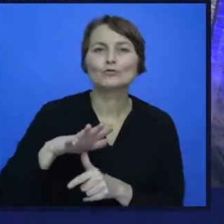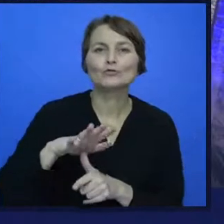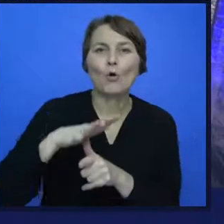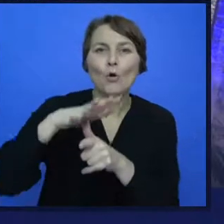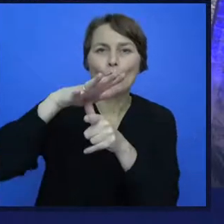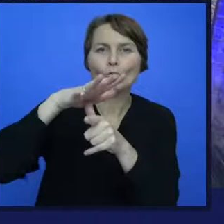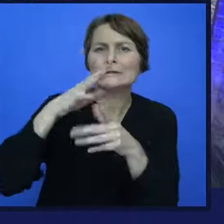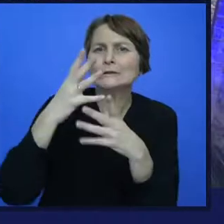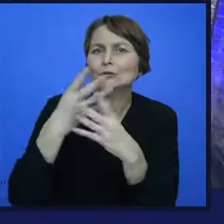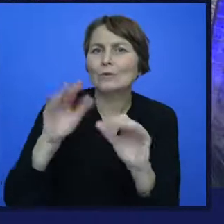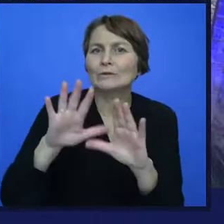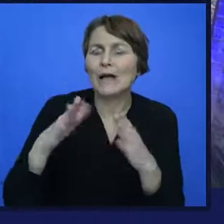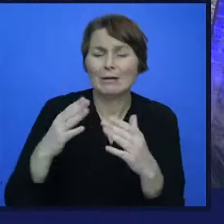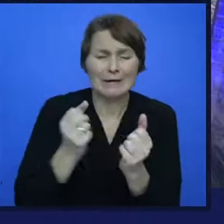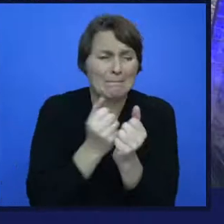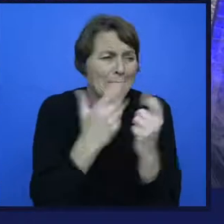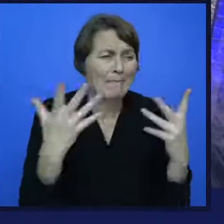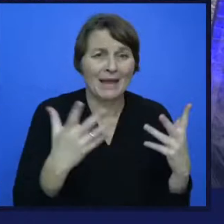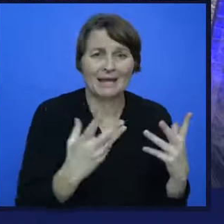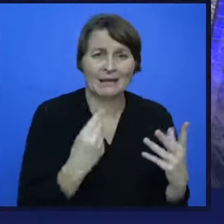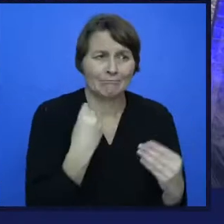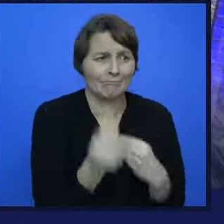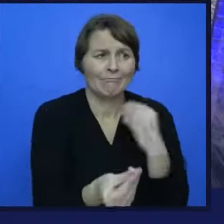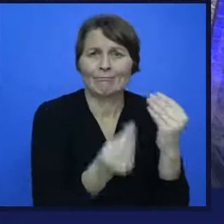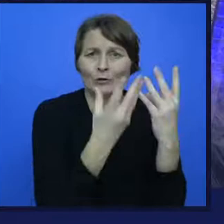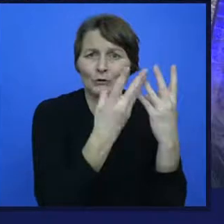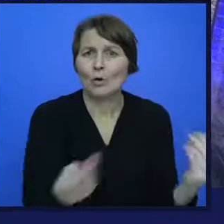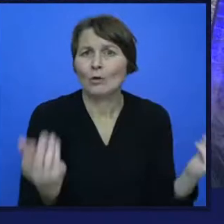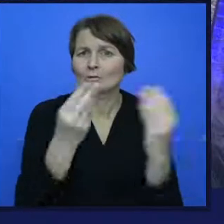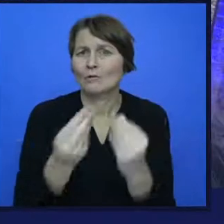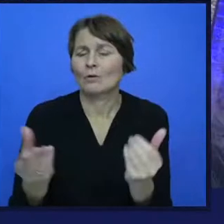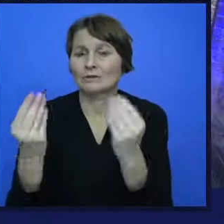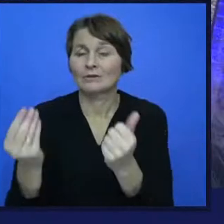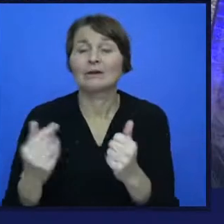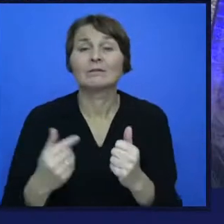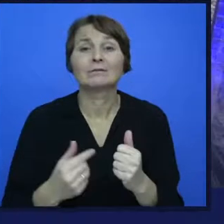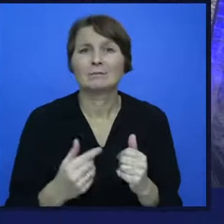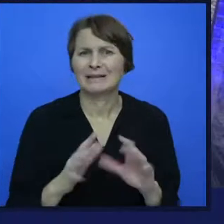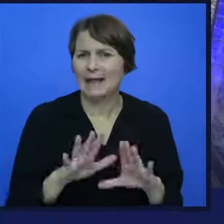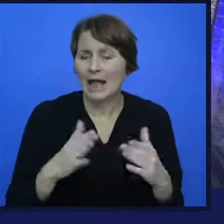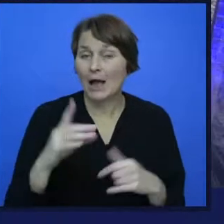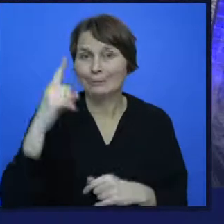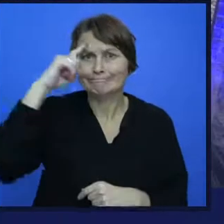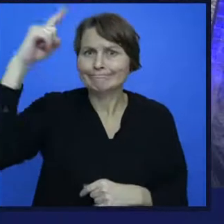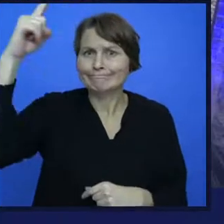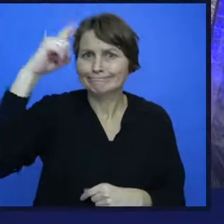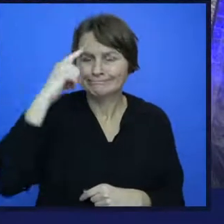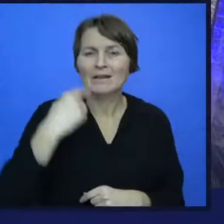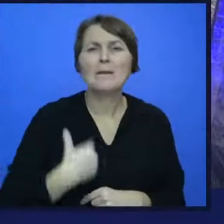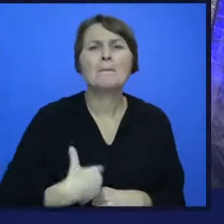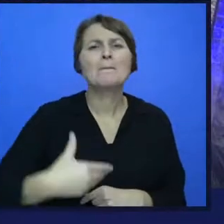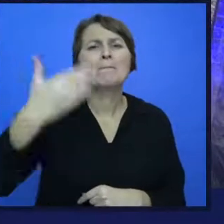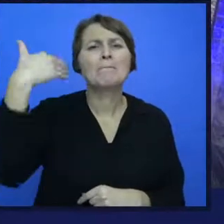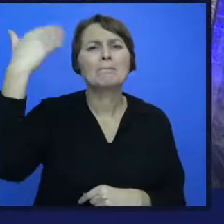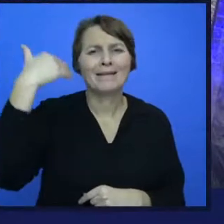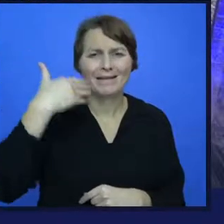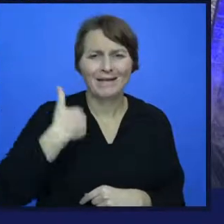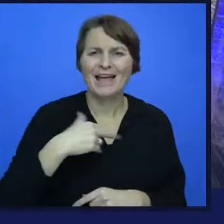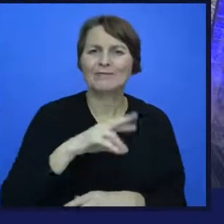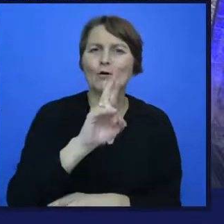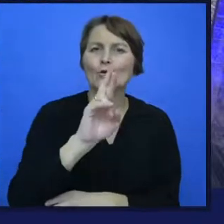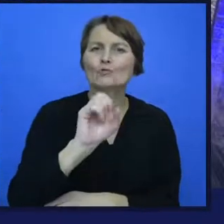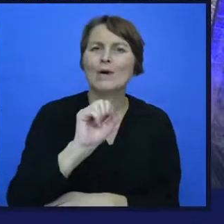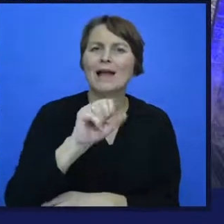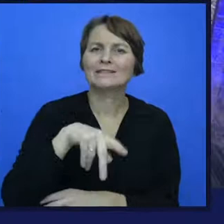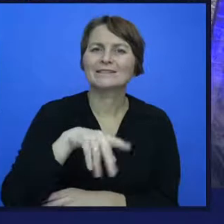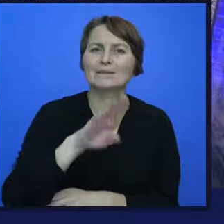I'll be honest, like the drone solution itself came from an accident in terms of myself connecting a Raspberry Pi to a mousetrap